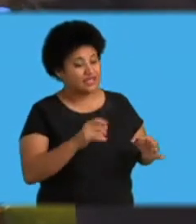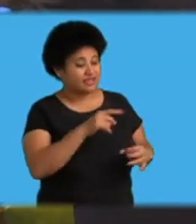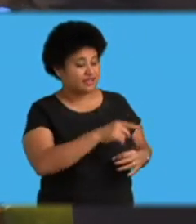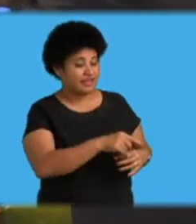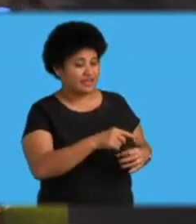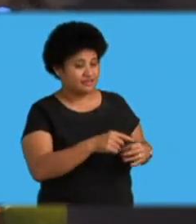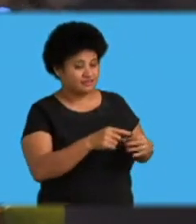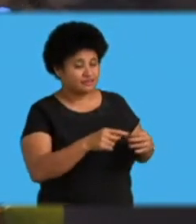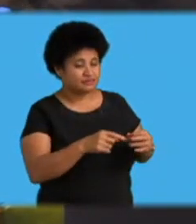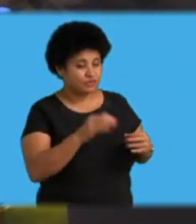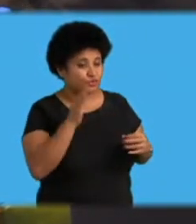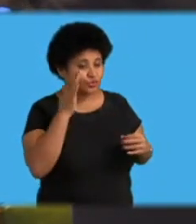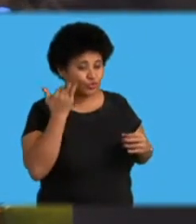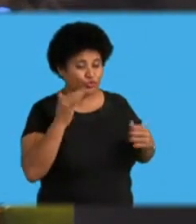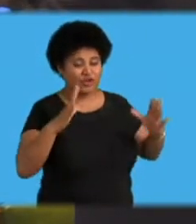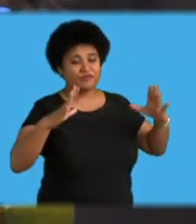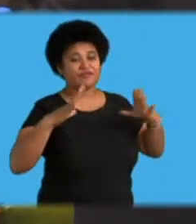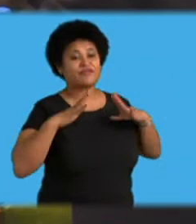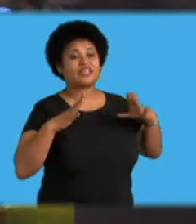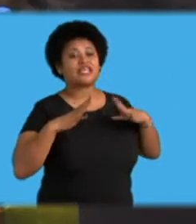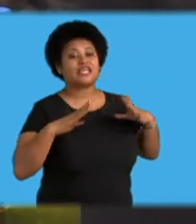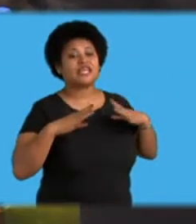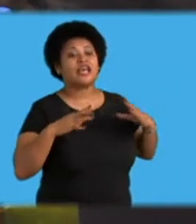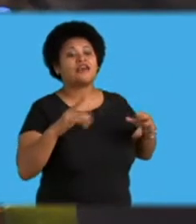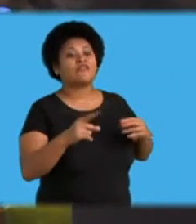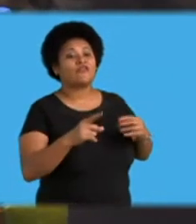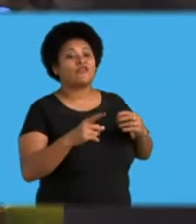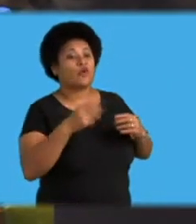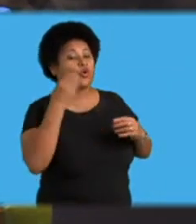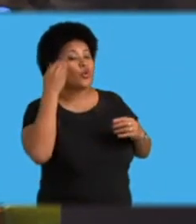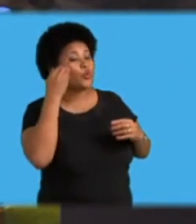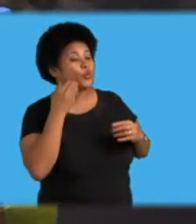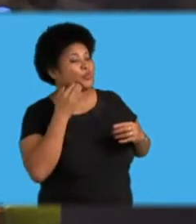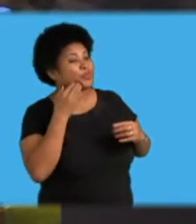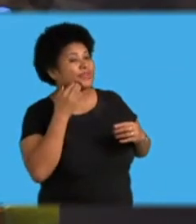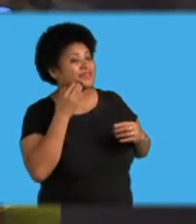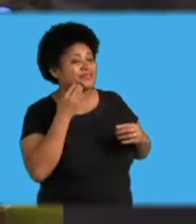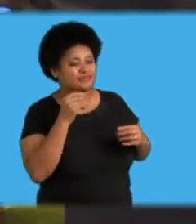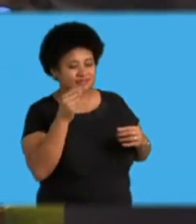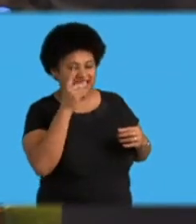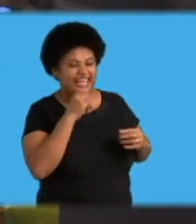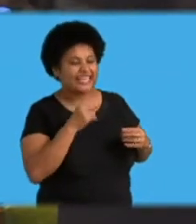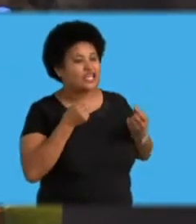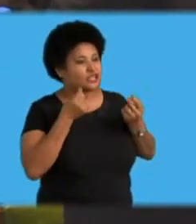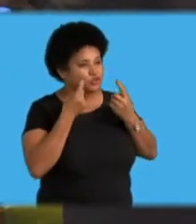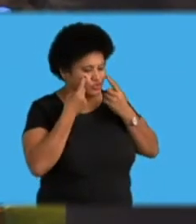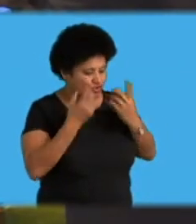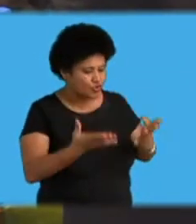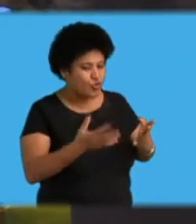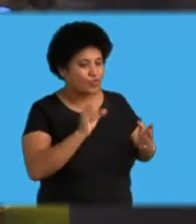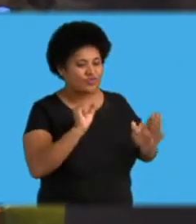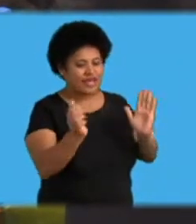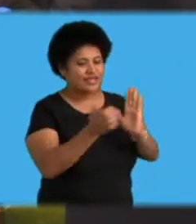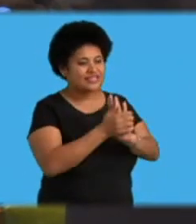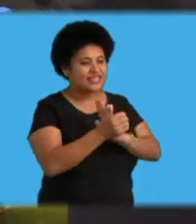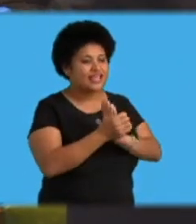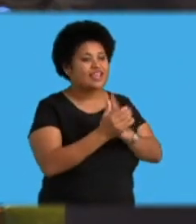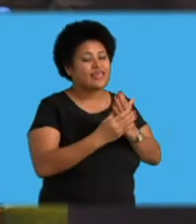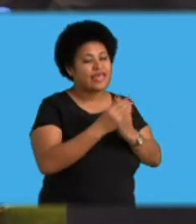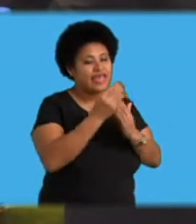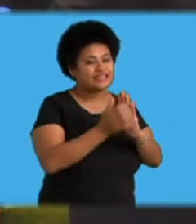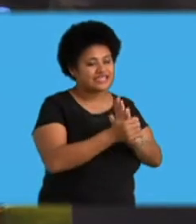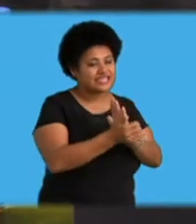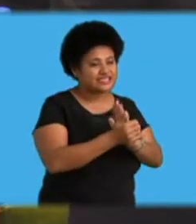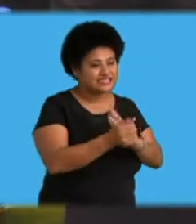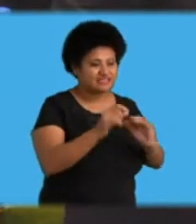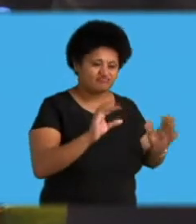those ladies and artists who would want to come and display their talents and artifacts, Madam Speaker. So last Saturday of